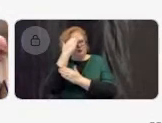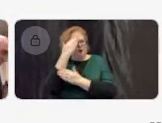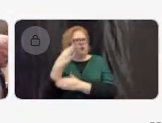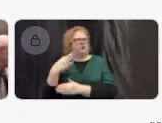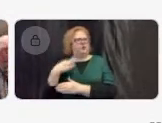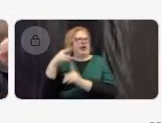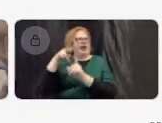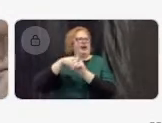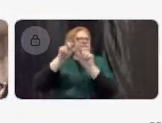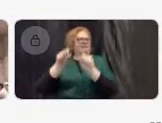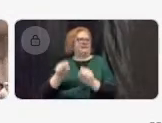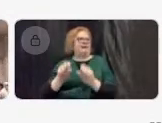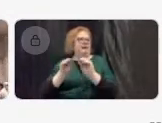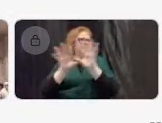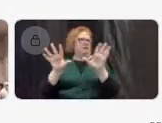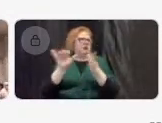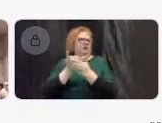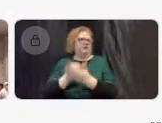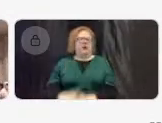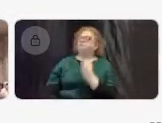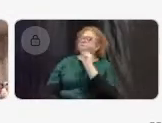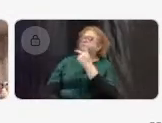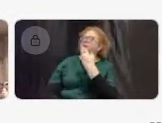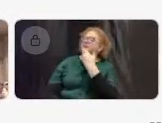that. Thank you.